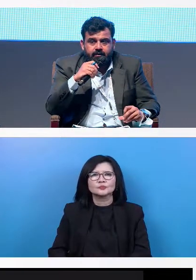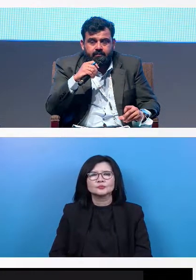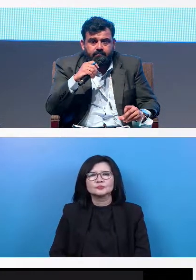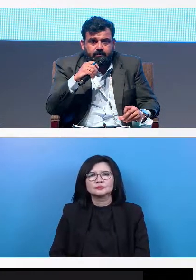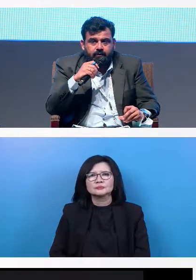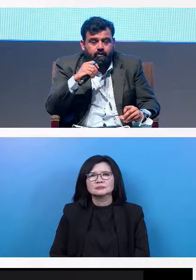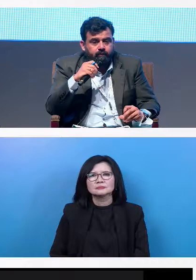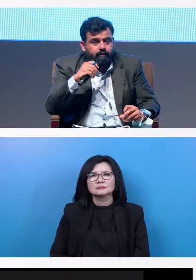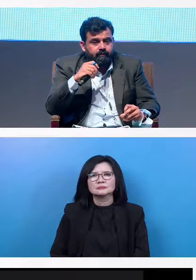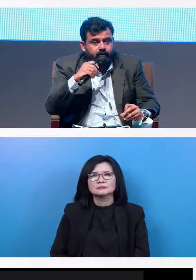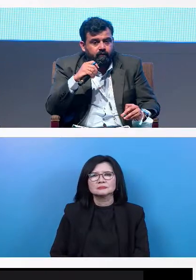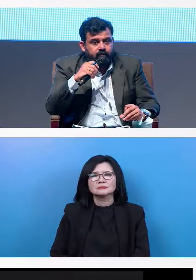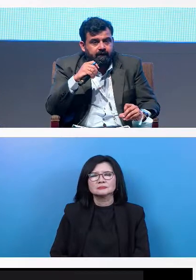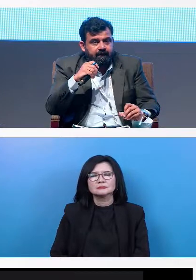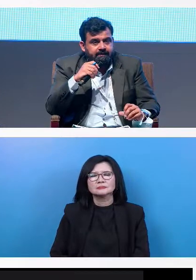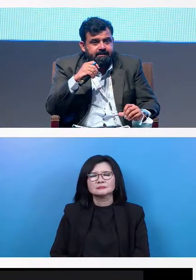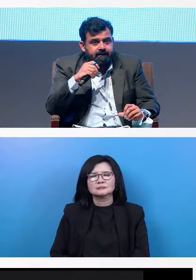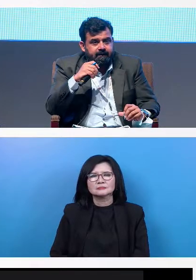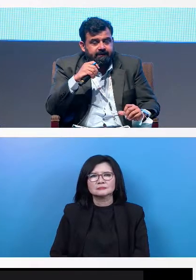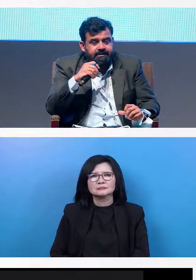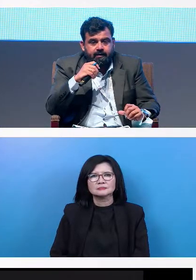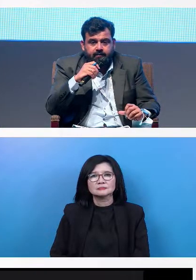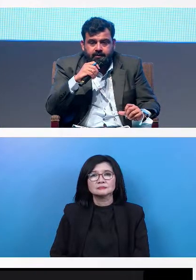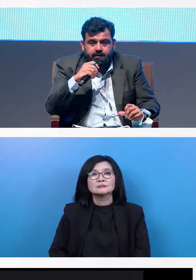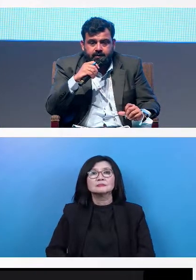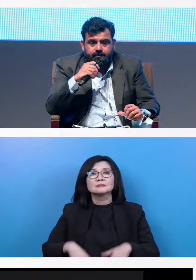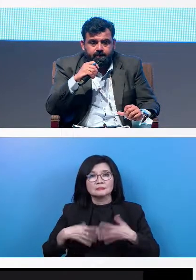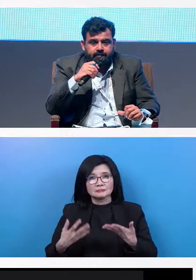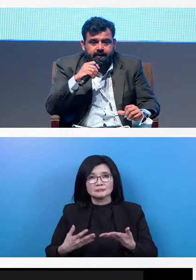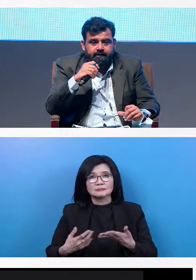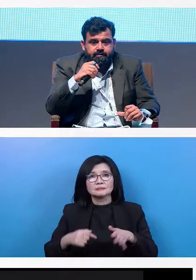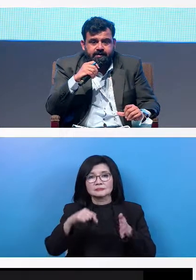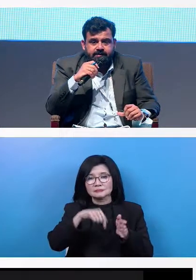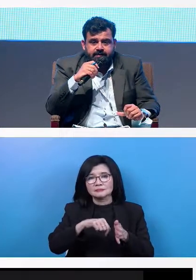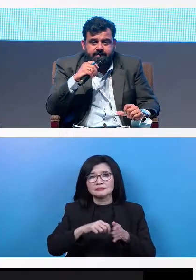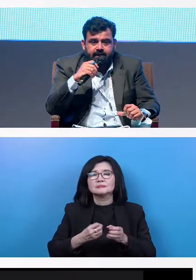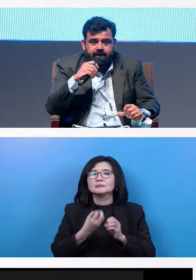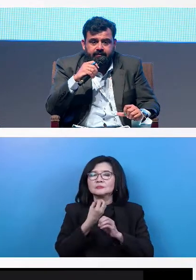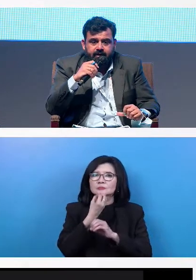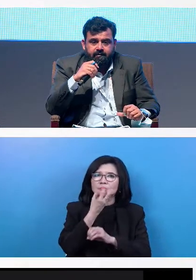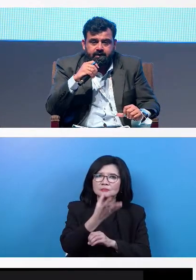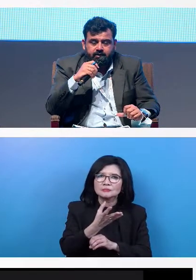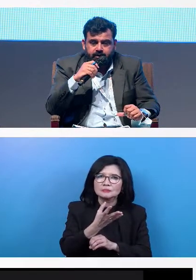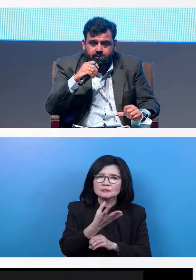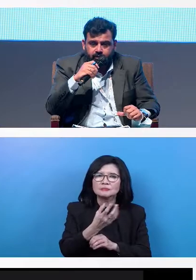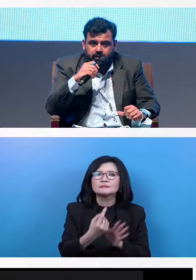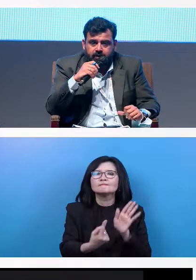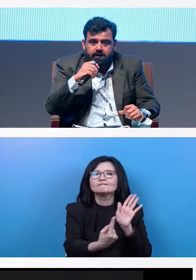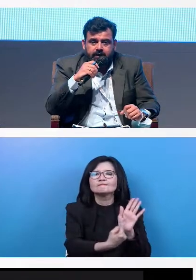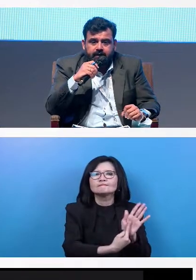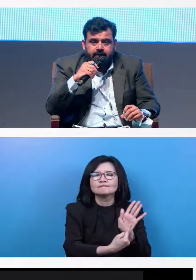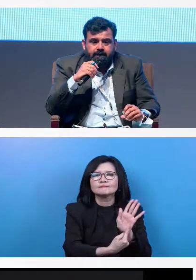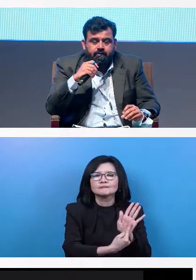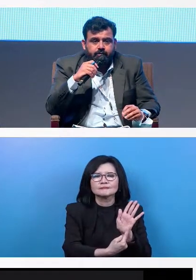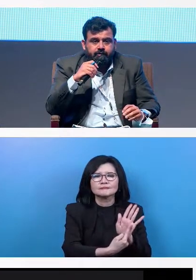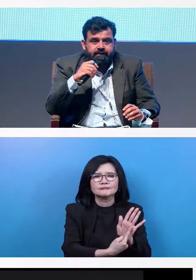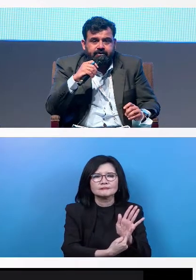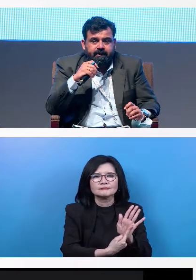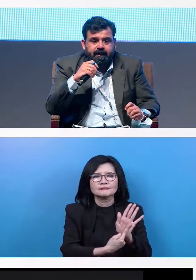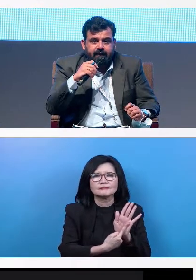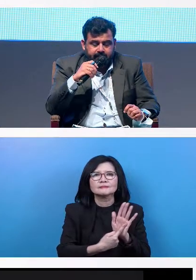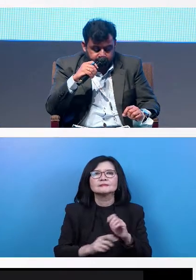that you could put forward as an example from the stress testing environment or the model that